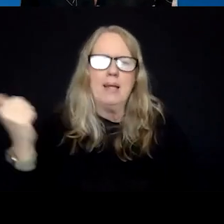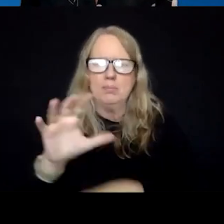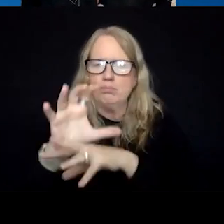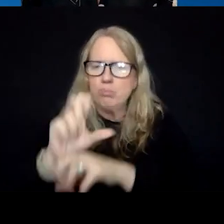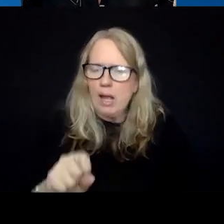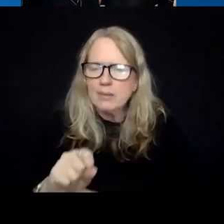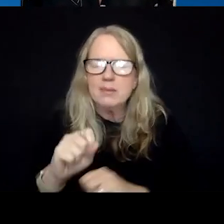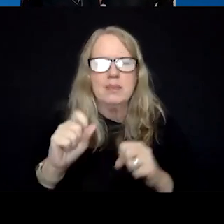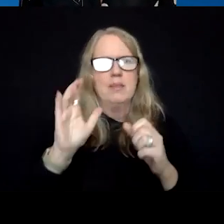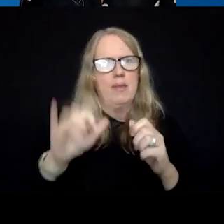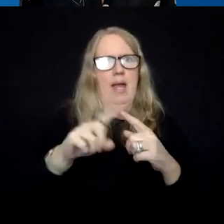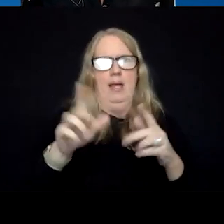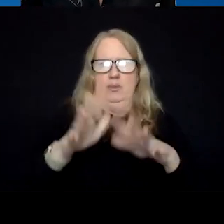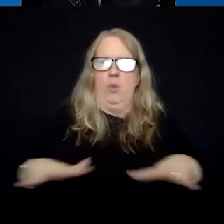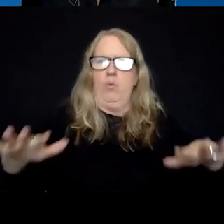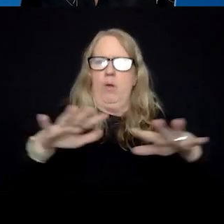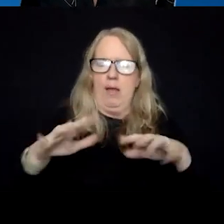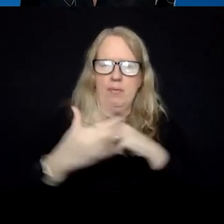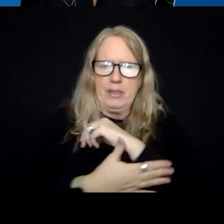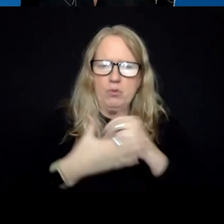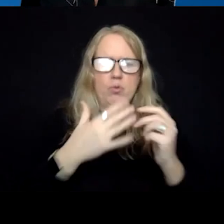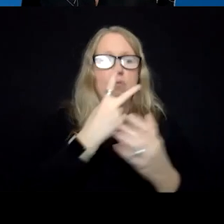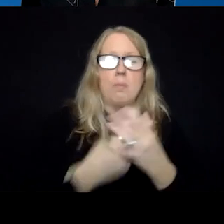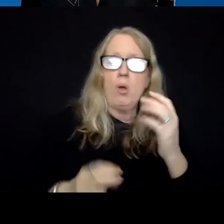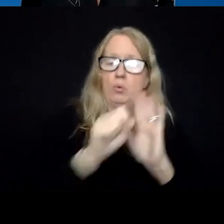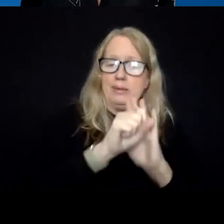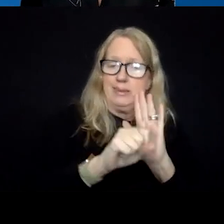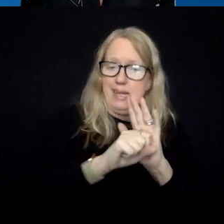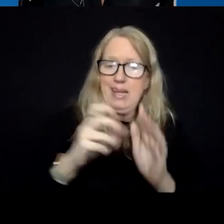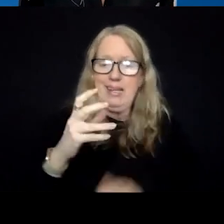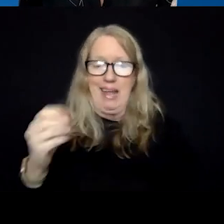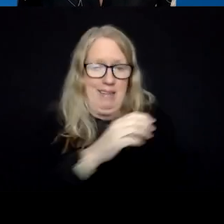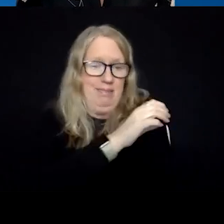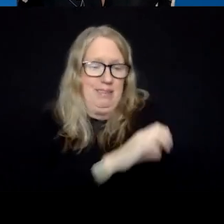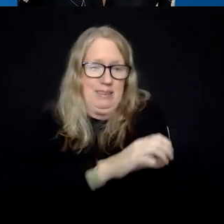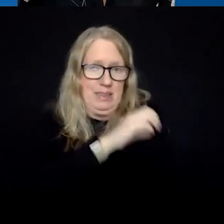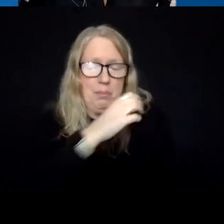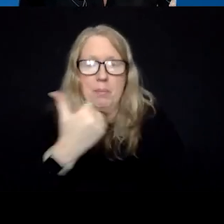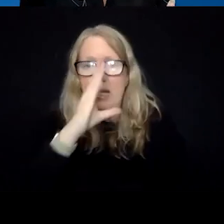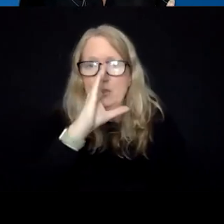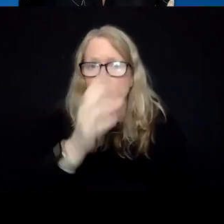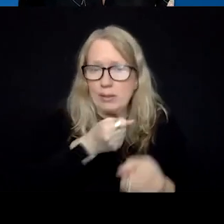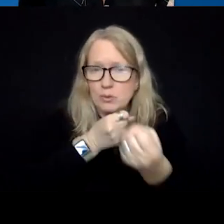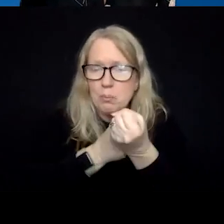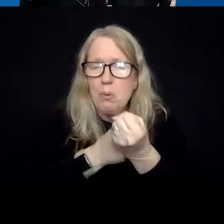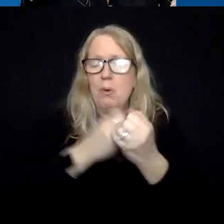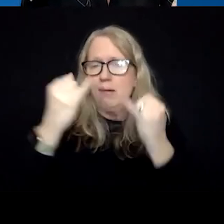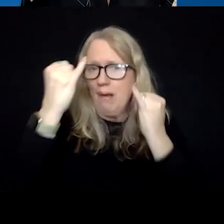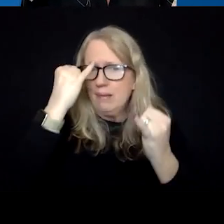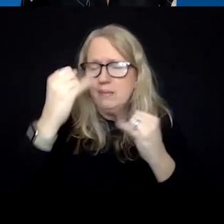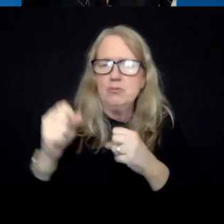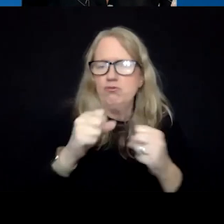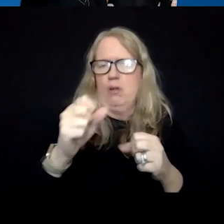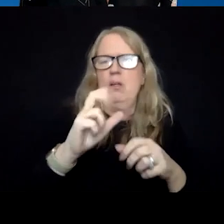those across the country, both in terms of state systems, but also clinical and direct support strategies that individuals can use in their